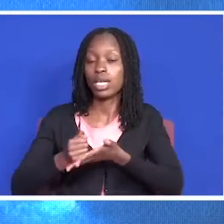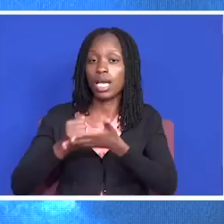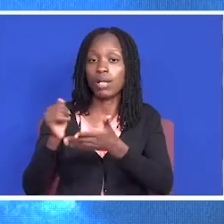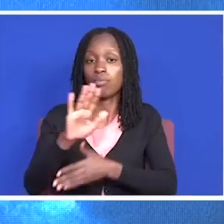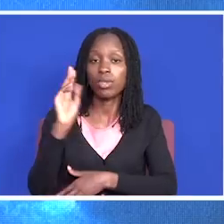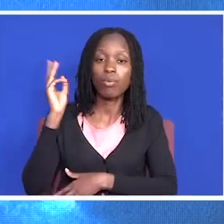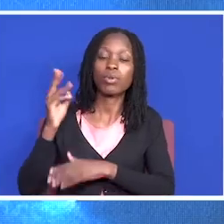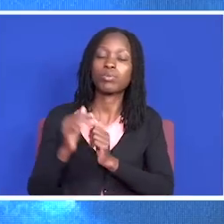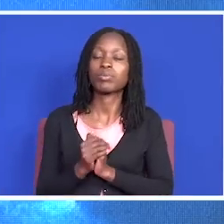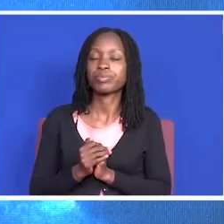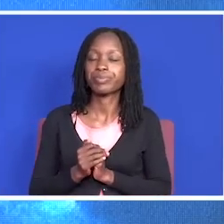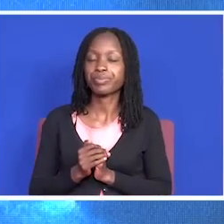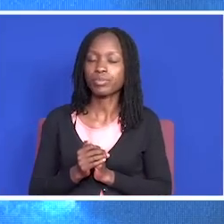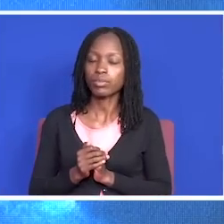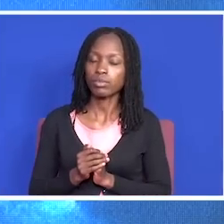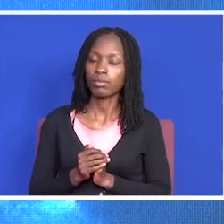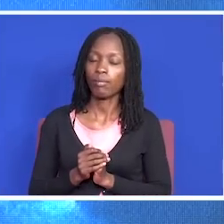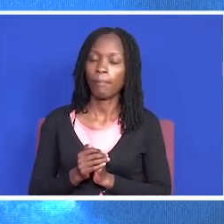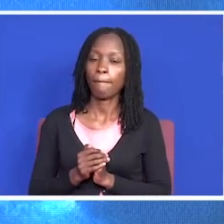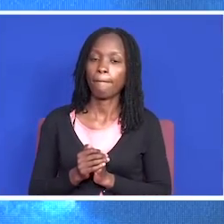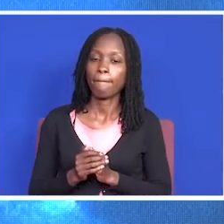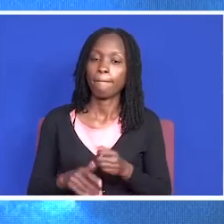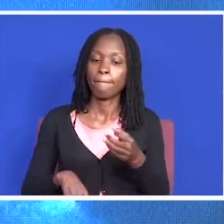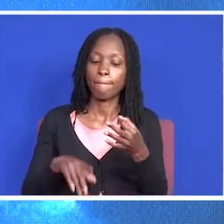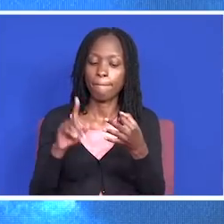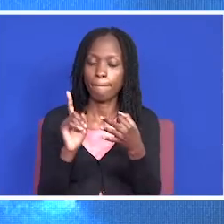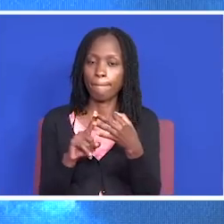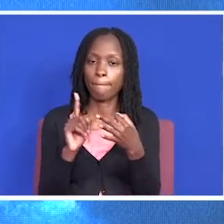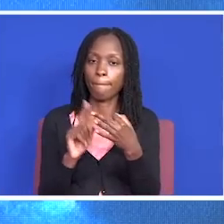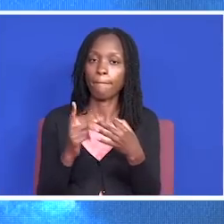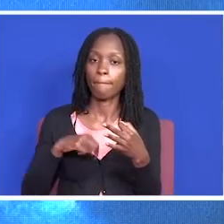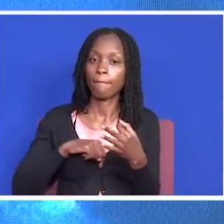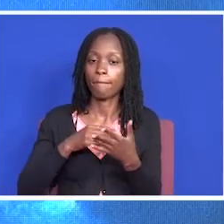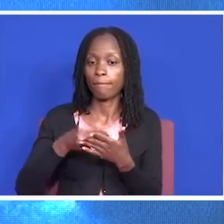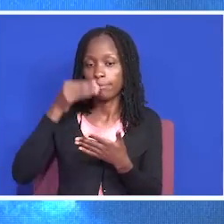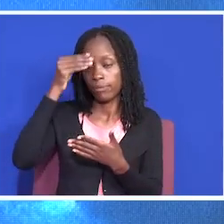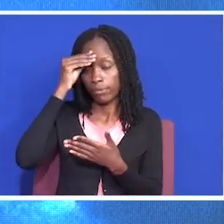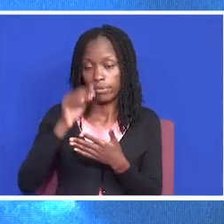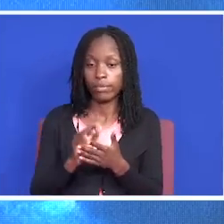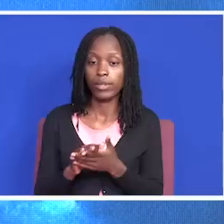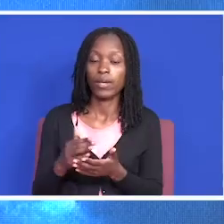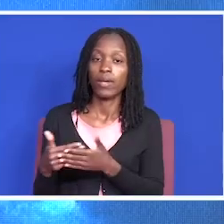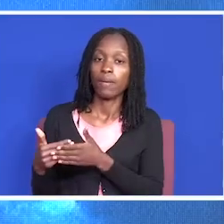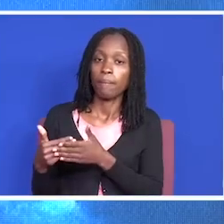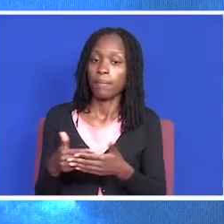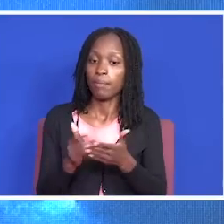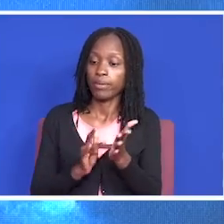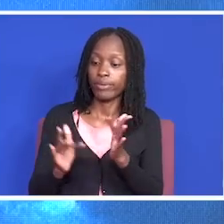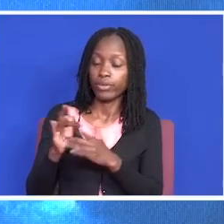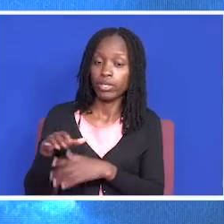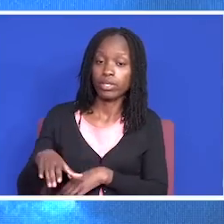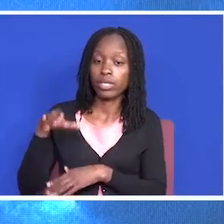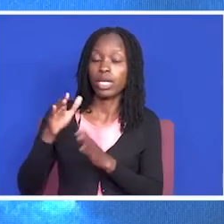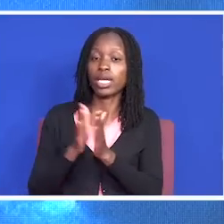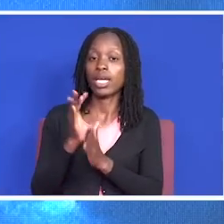them to be able to navigate in the world. Thirdly, we learn the baby grew in